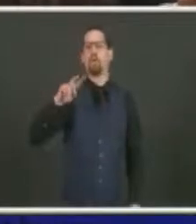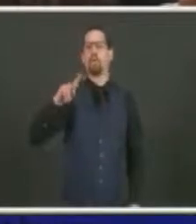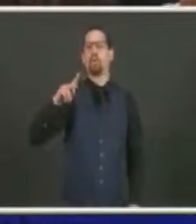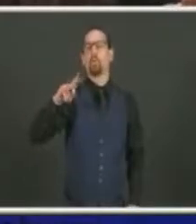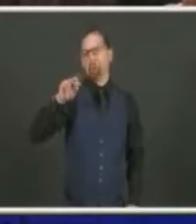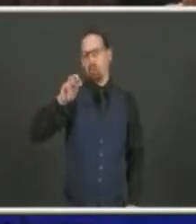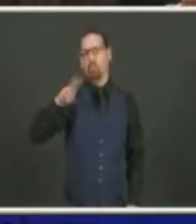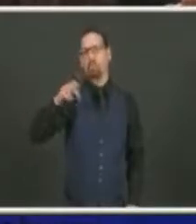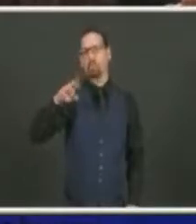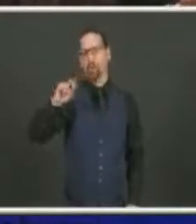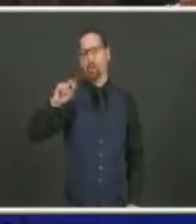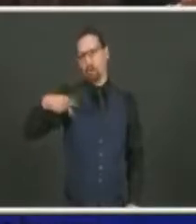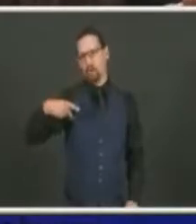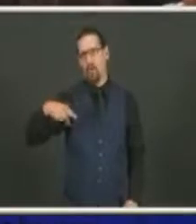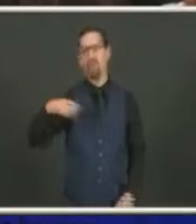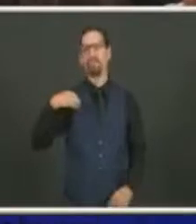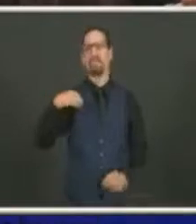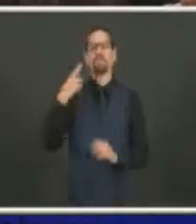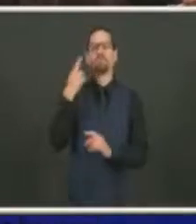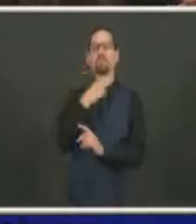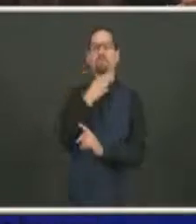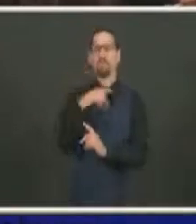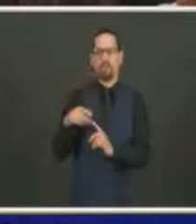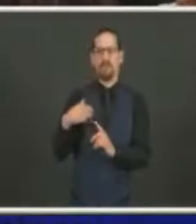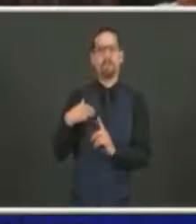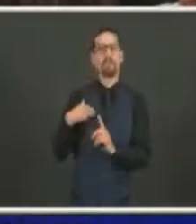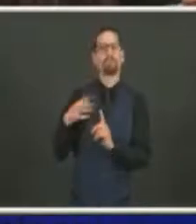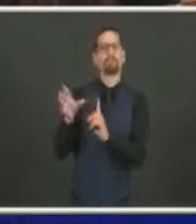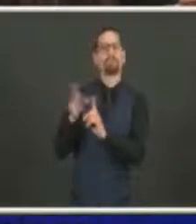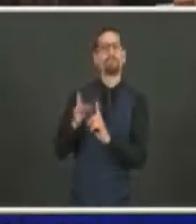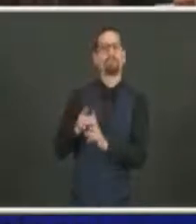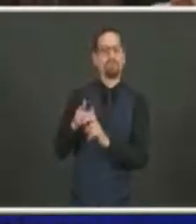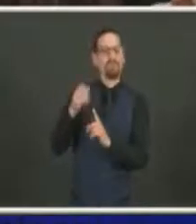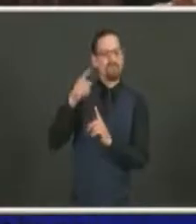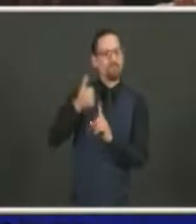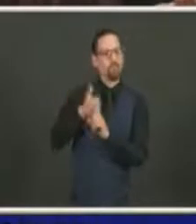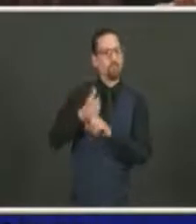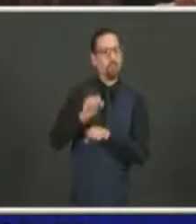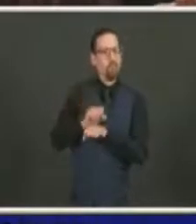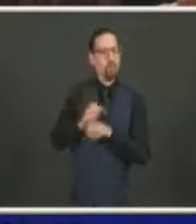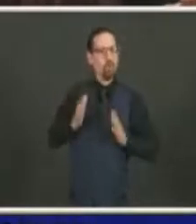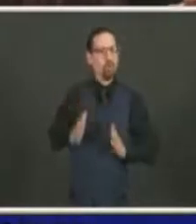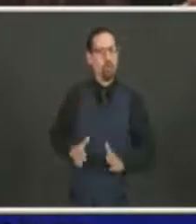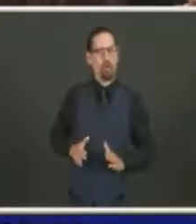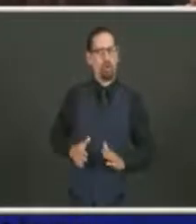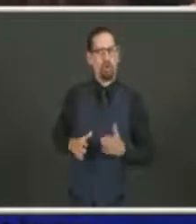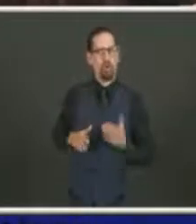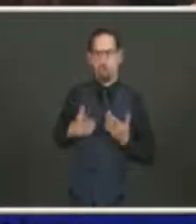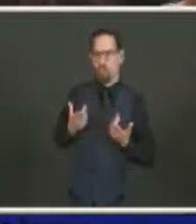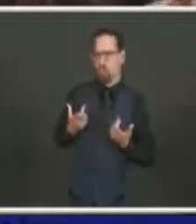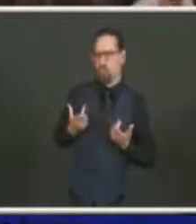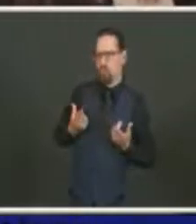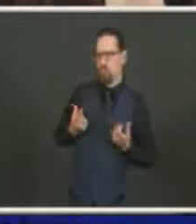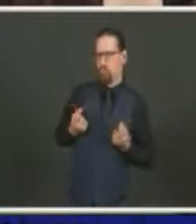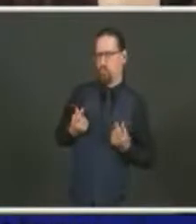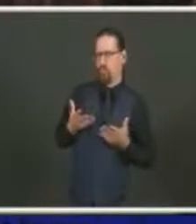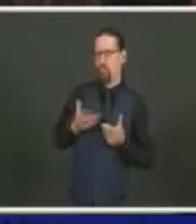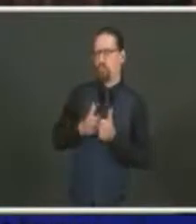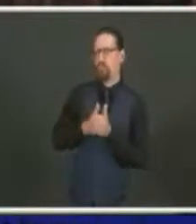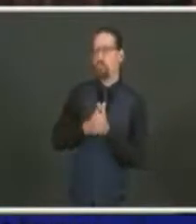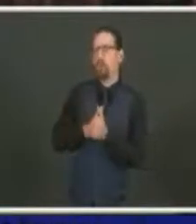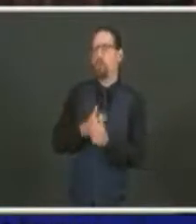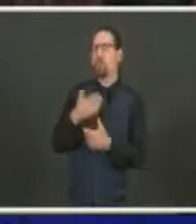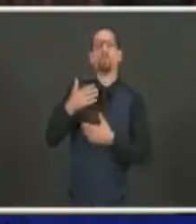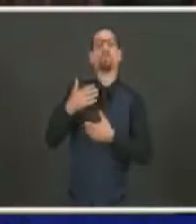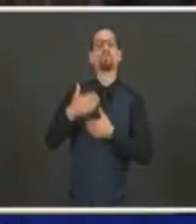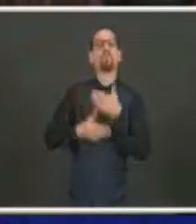is that something you can confirm? And number two, what's the protocol for a restaurant or any other facility, public facility that